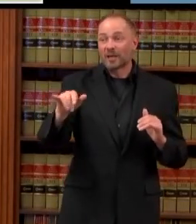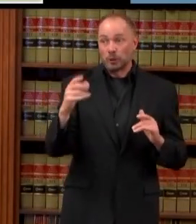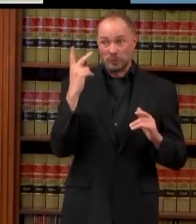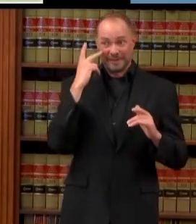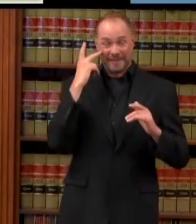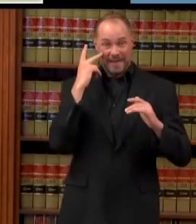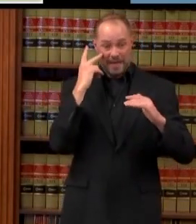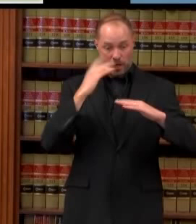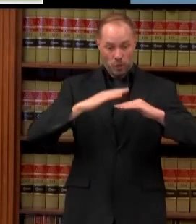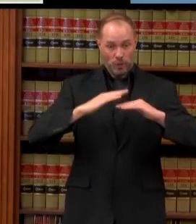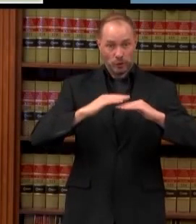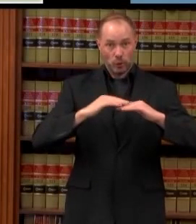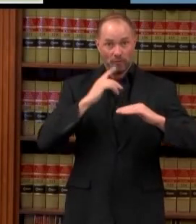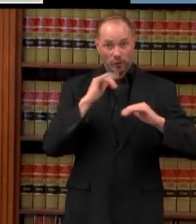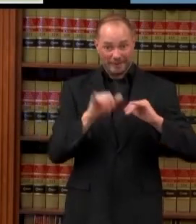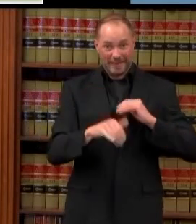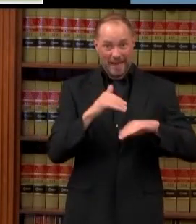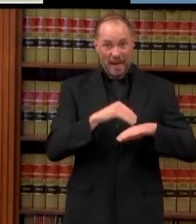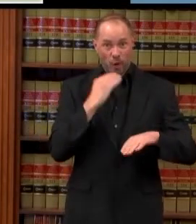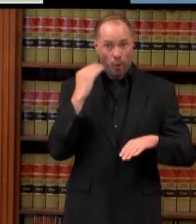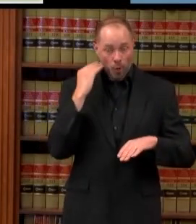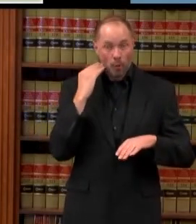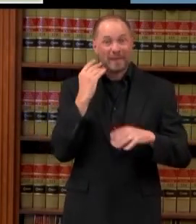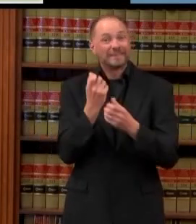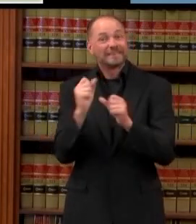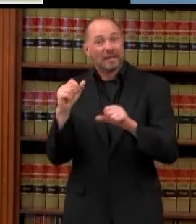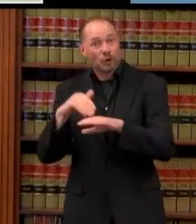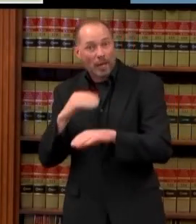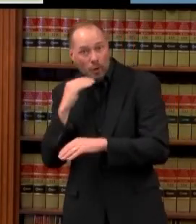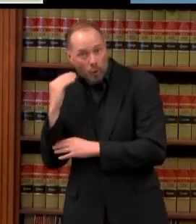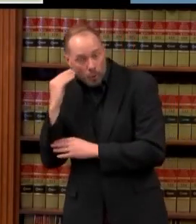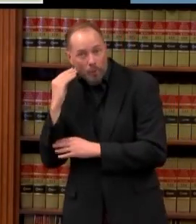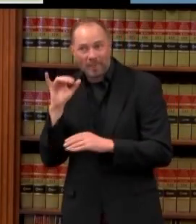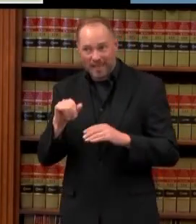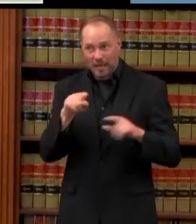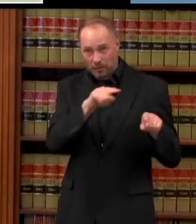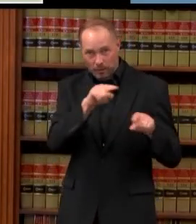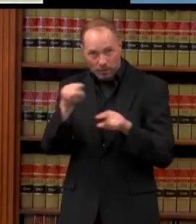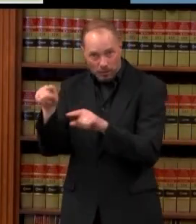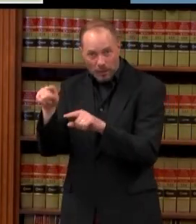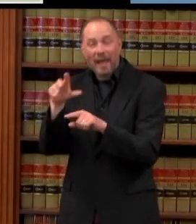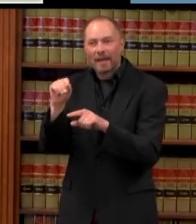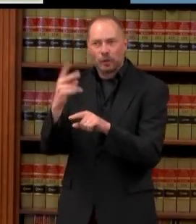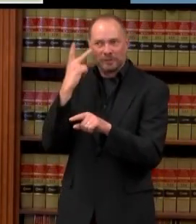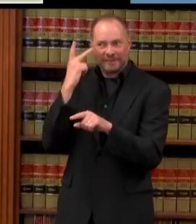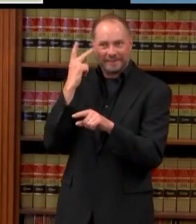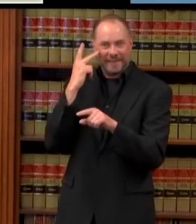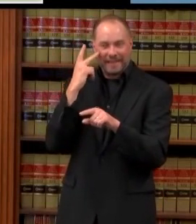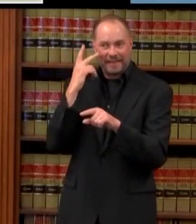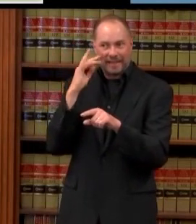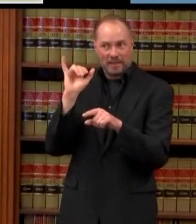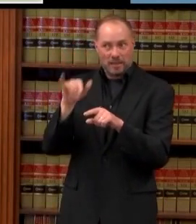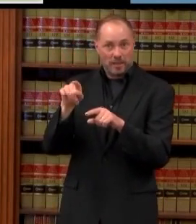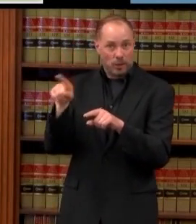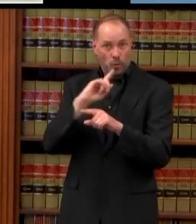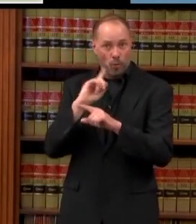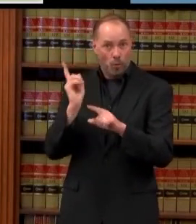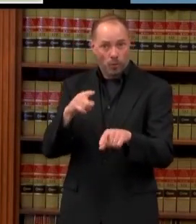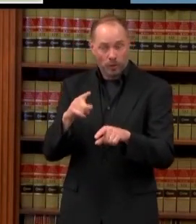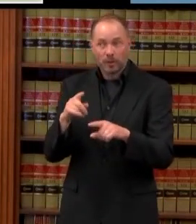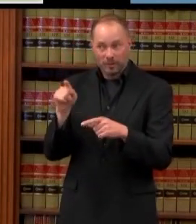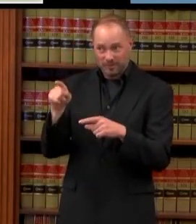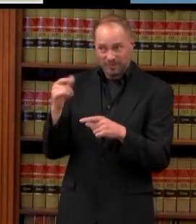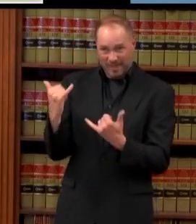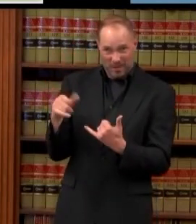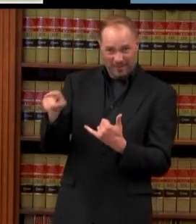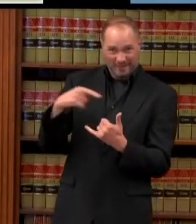is for getting back to a safer at home allowance. And you can see what the threshold is for a stay-at-home order, and this is off the